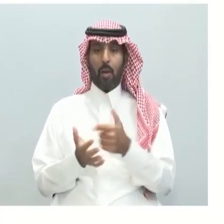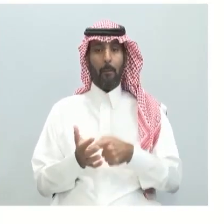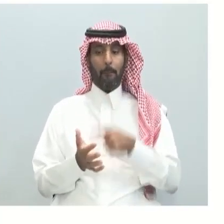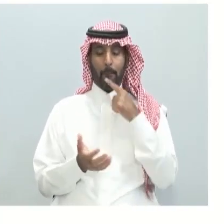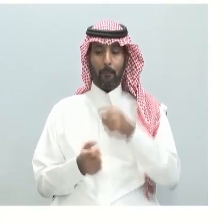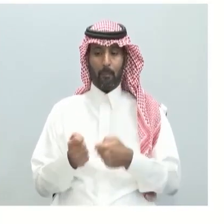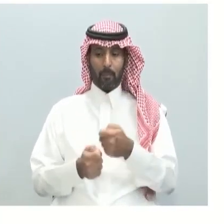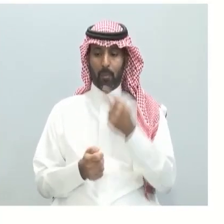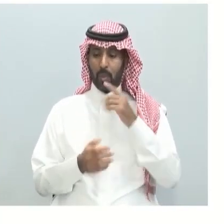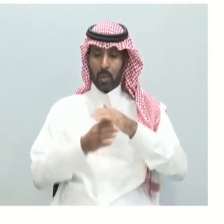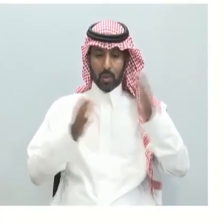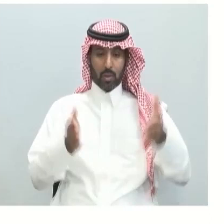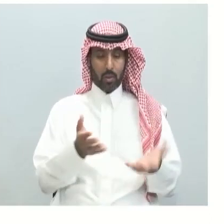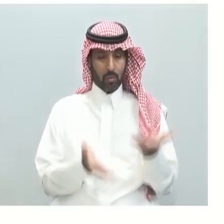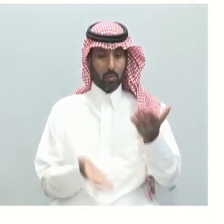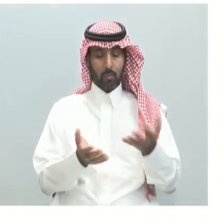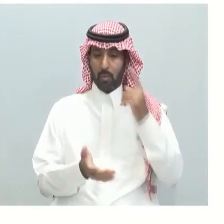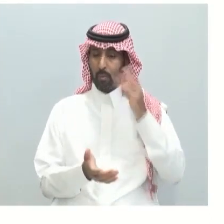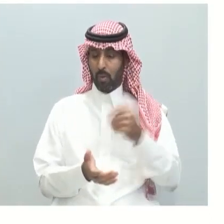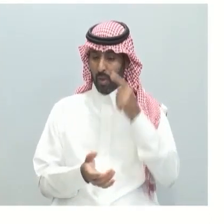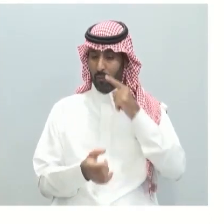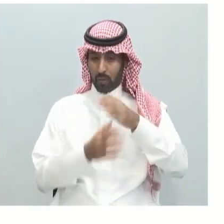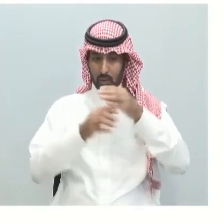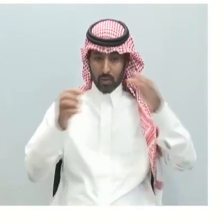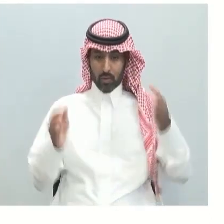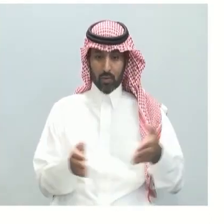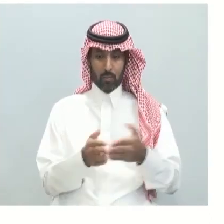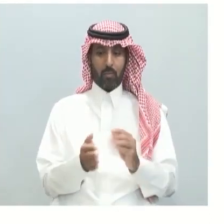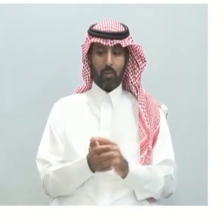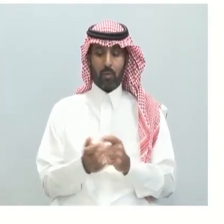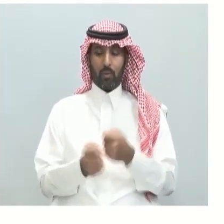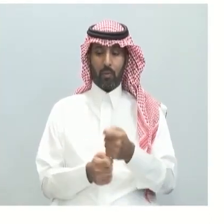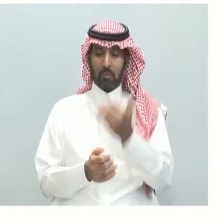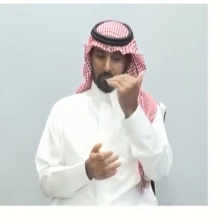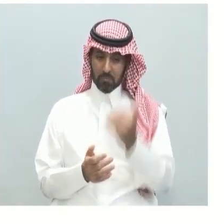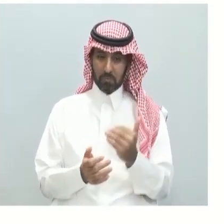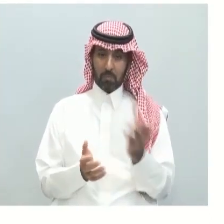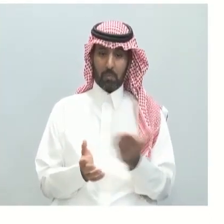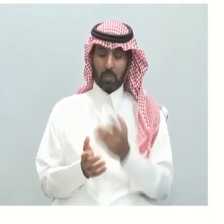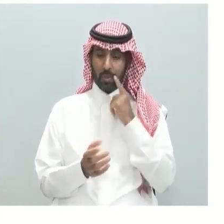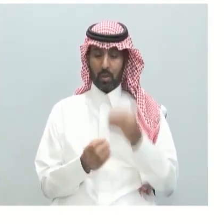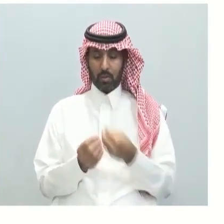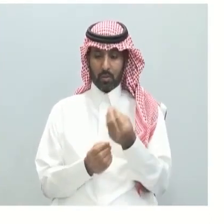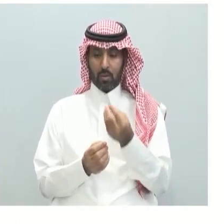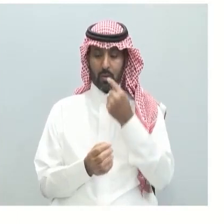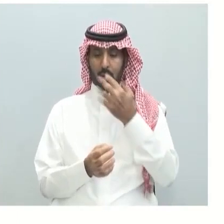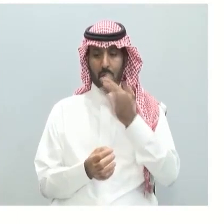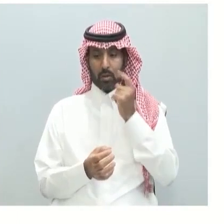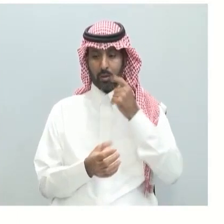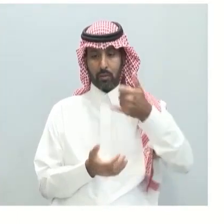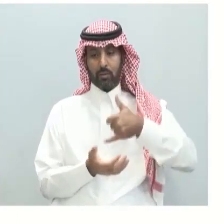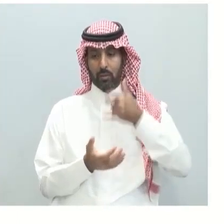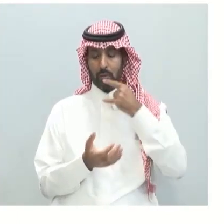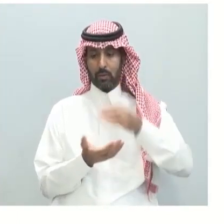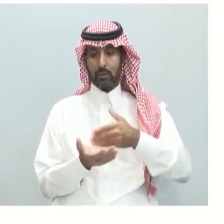sold goods by weight out of large canisters or burlap bags. Rice, beans, flour, sugar, oil,